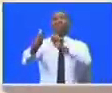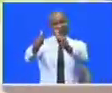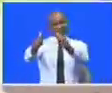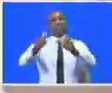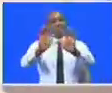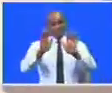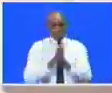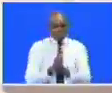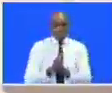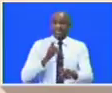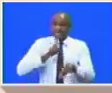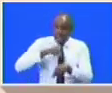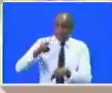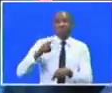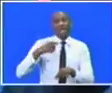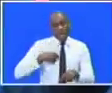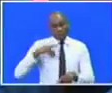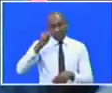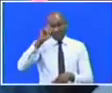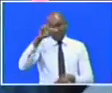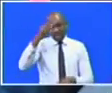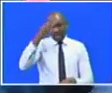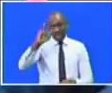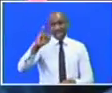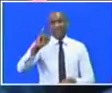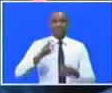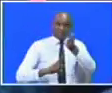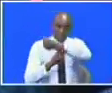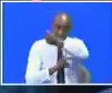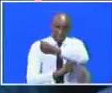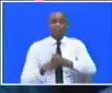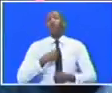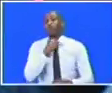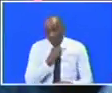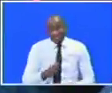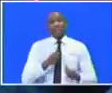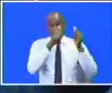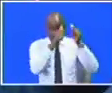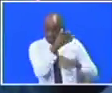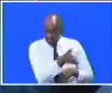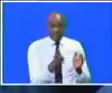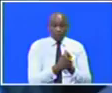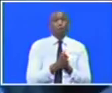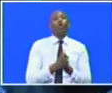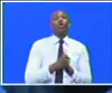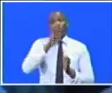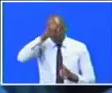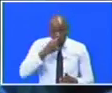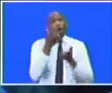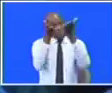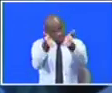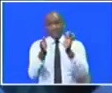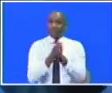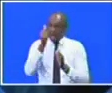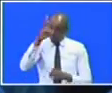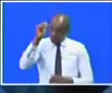could only be until way past the Nyali Bridge. Na tunataka tuweke bana ya Awiti vile yao pia wameka bana ya Joe. Sababu ukitembea hapa hii